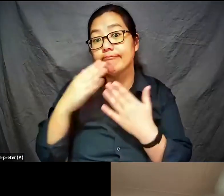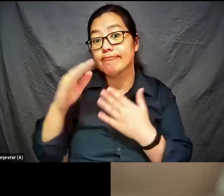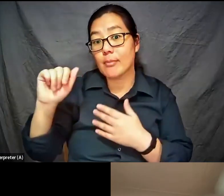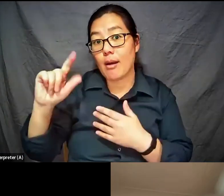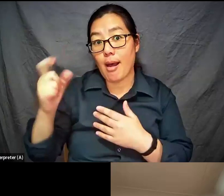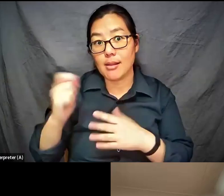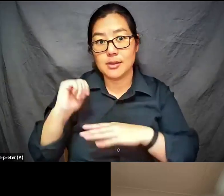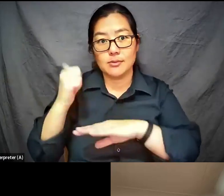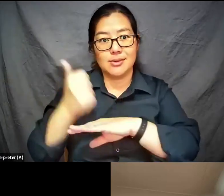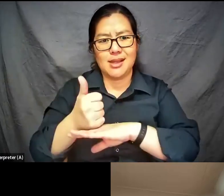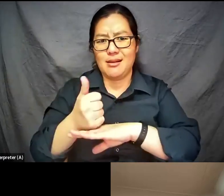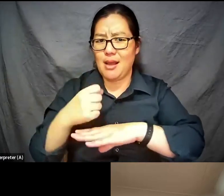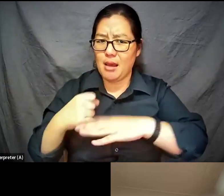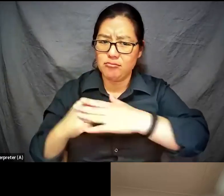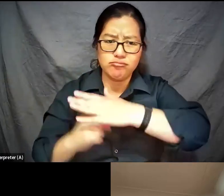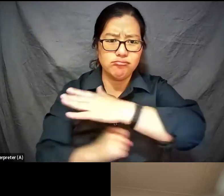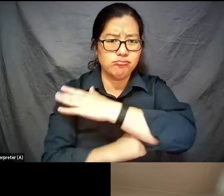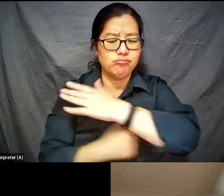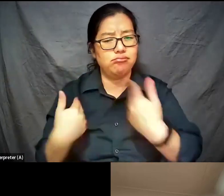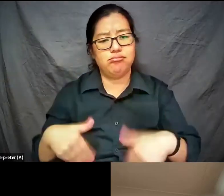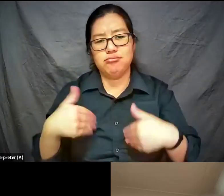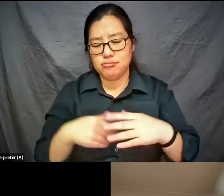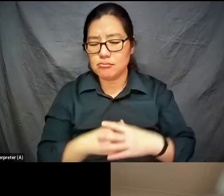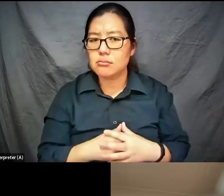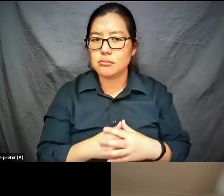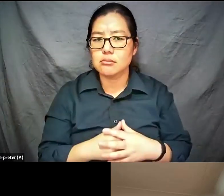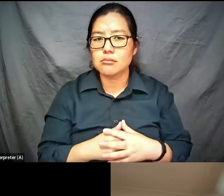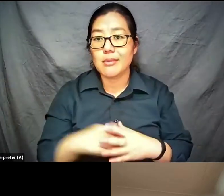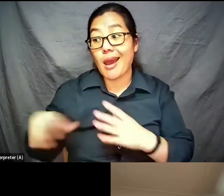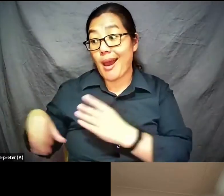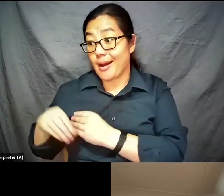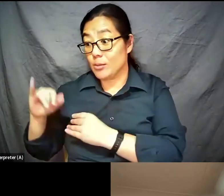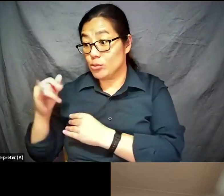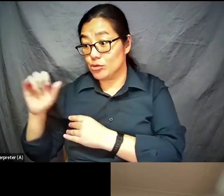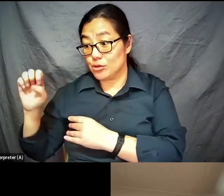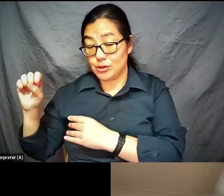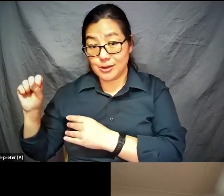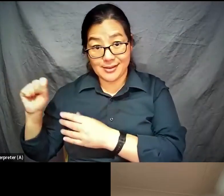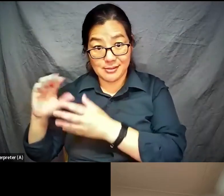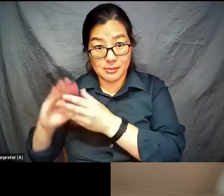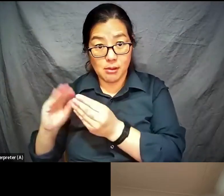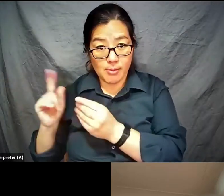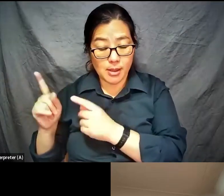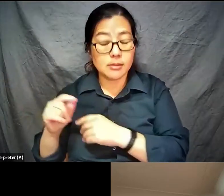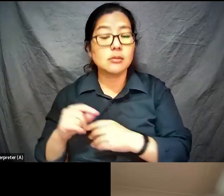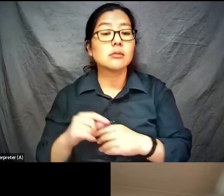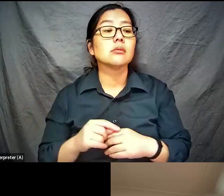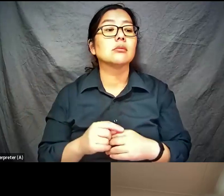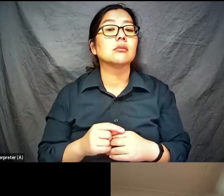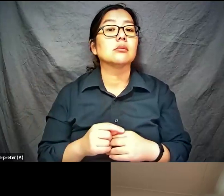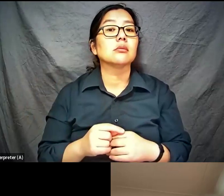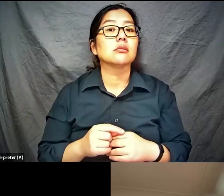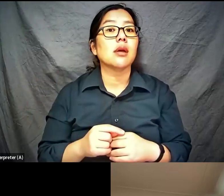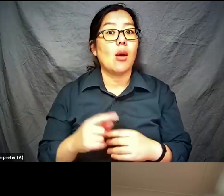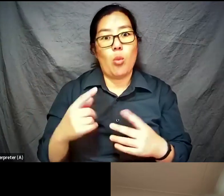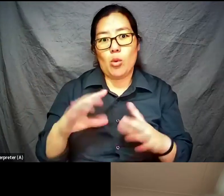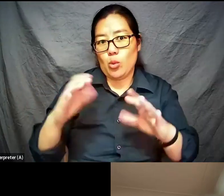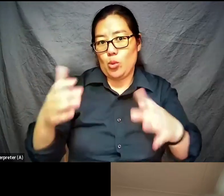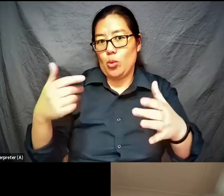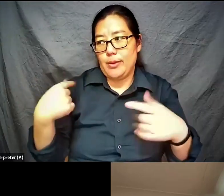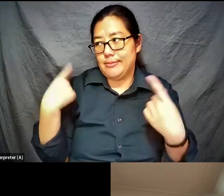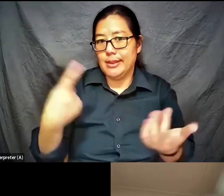being down to tag in. Like, it seems like storytelling can be a vehicle based on everything that you all just shared